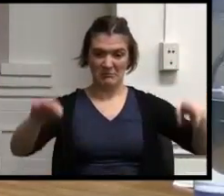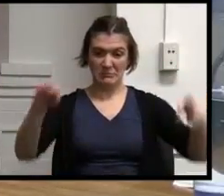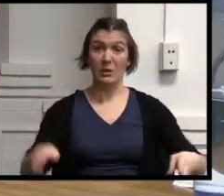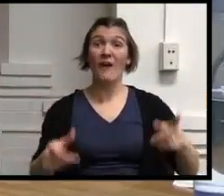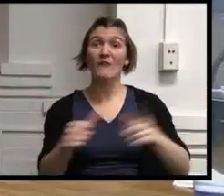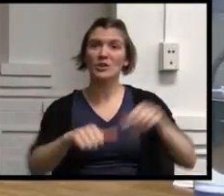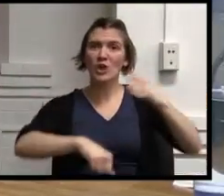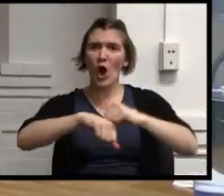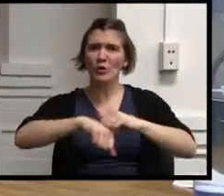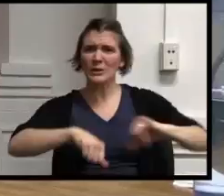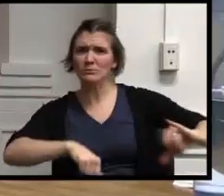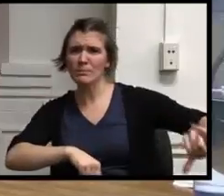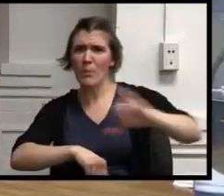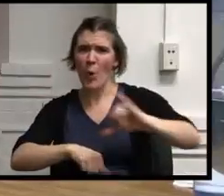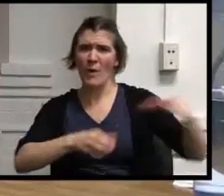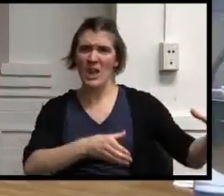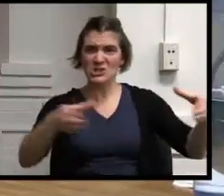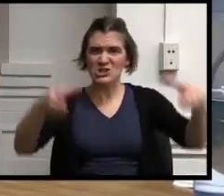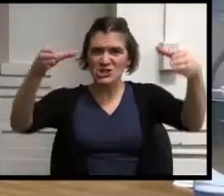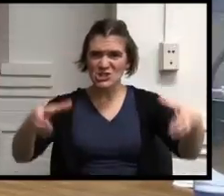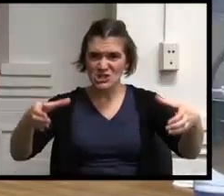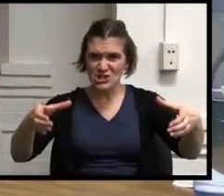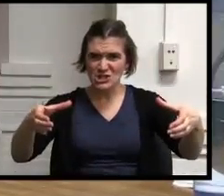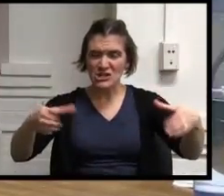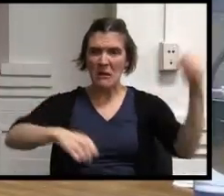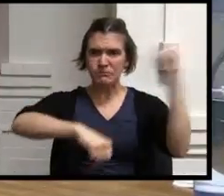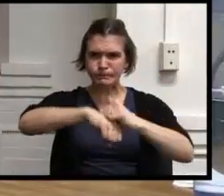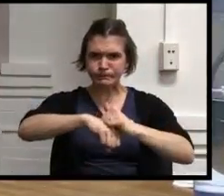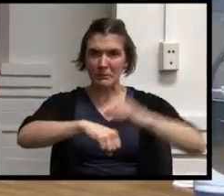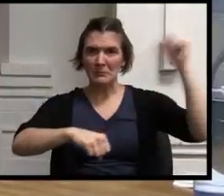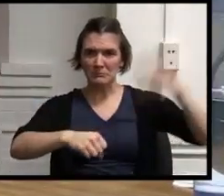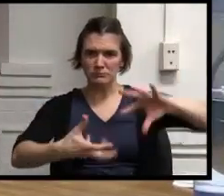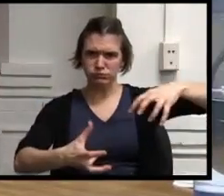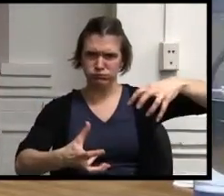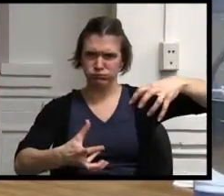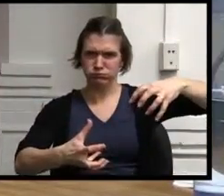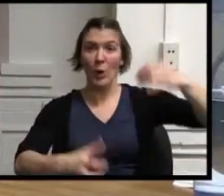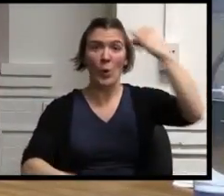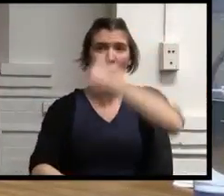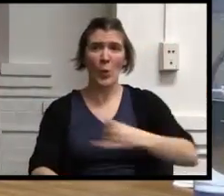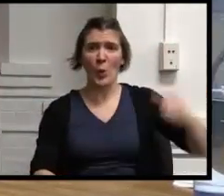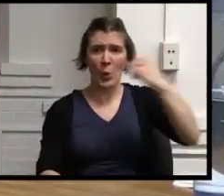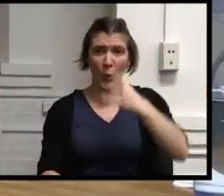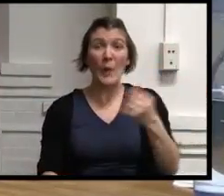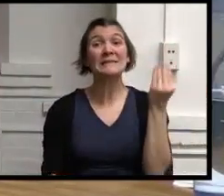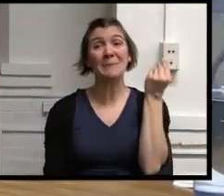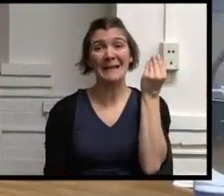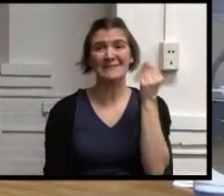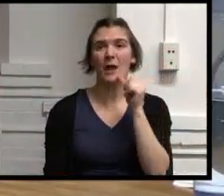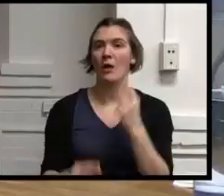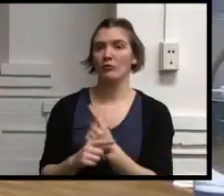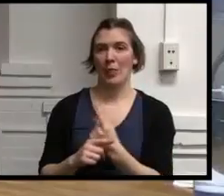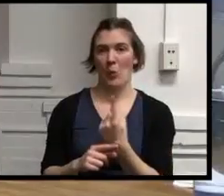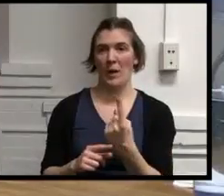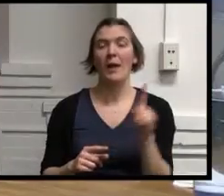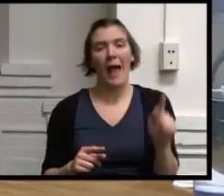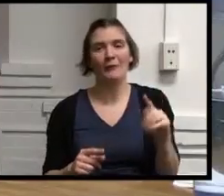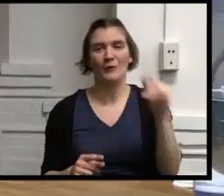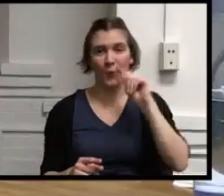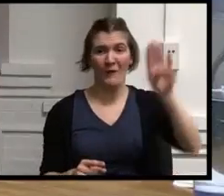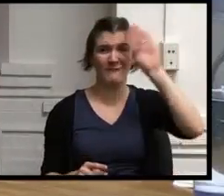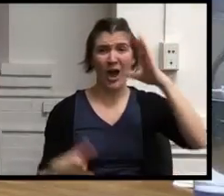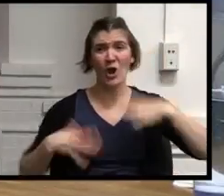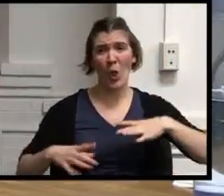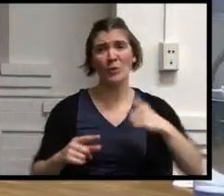poured for that purpose to keep it stable. And so that's why the cost is so much higher than what we would be used to